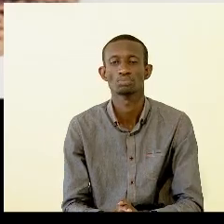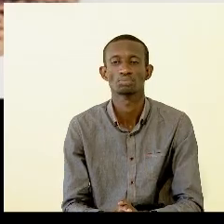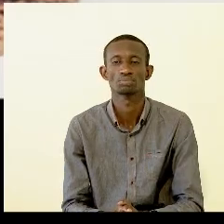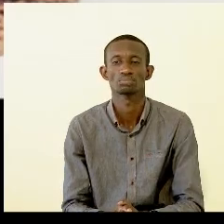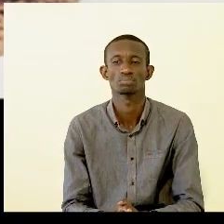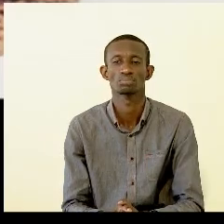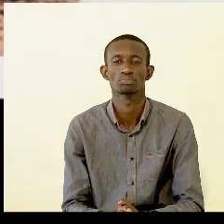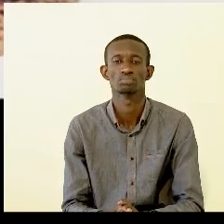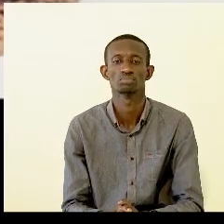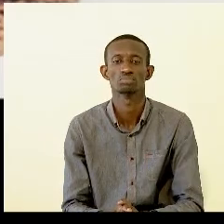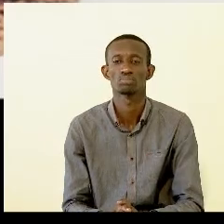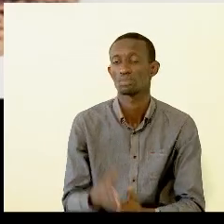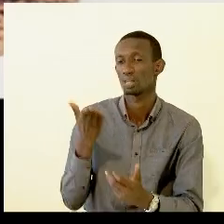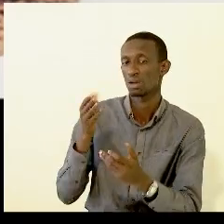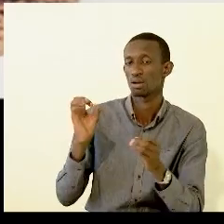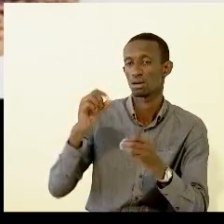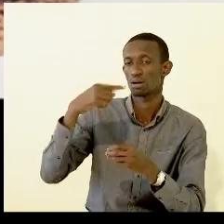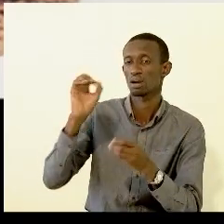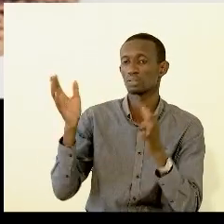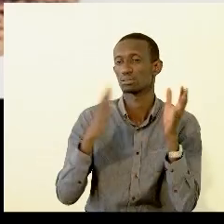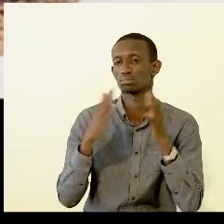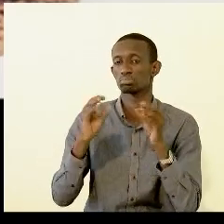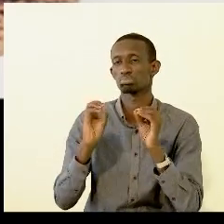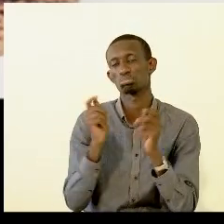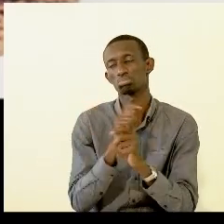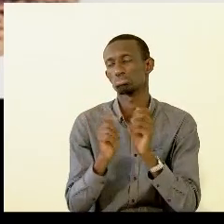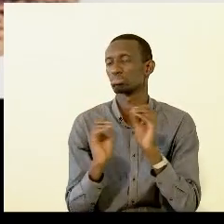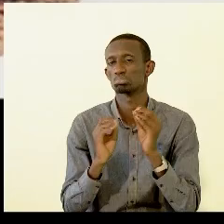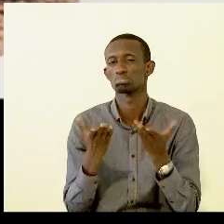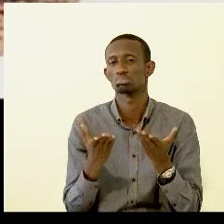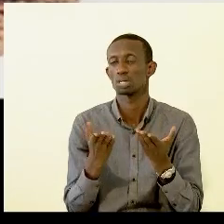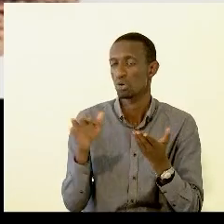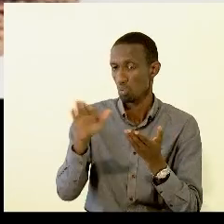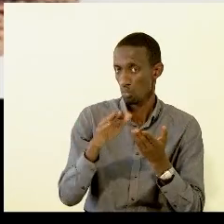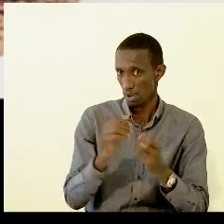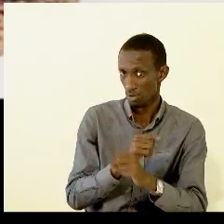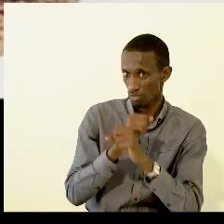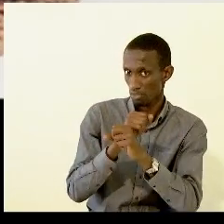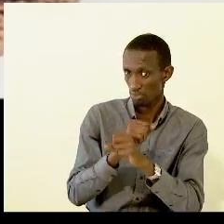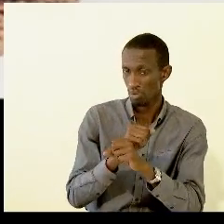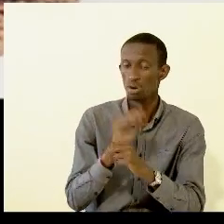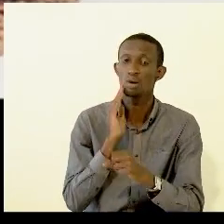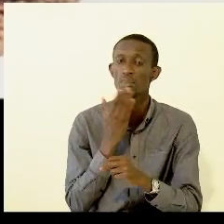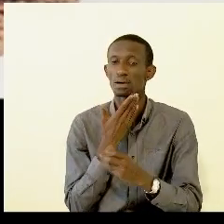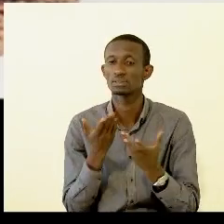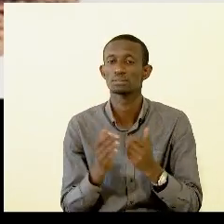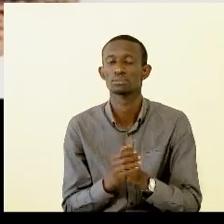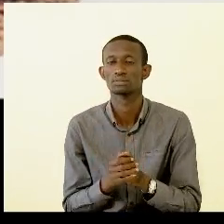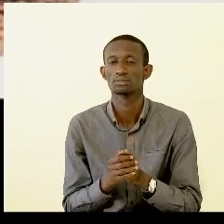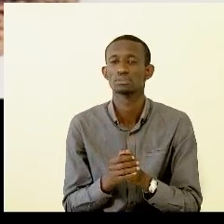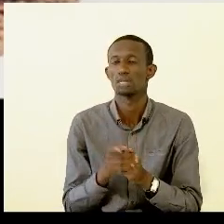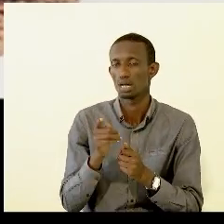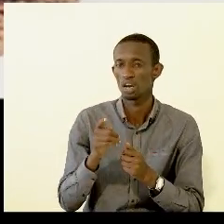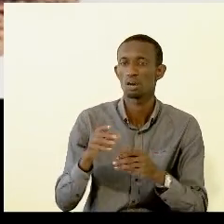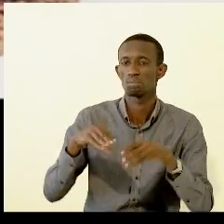too much gaseous exchange, and in this process of preventing excessive loss of water, that means plants are